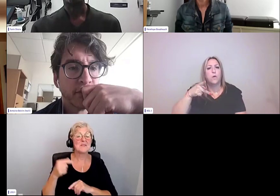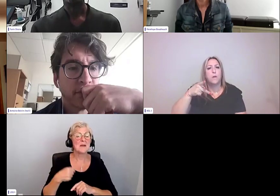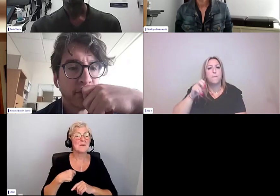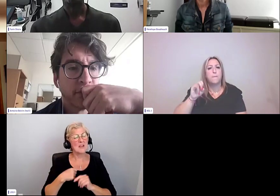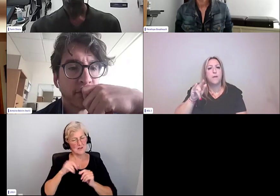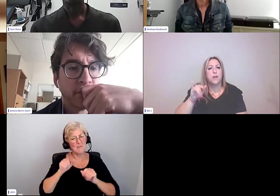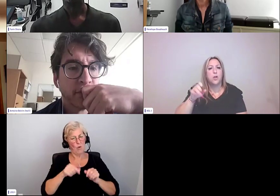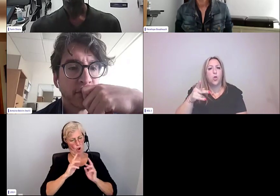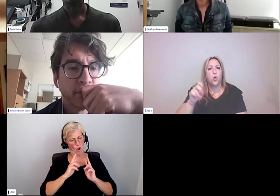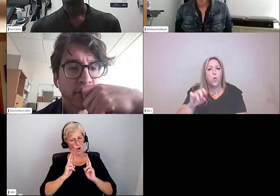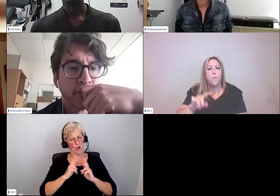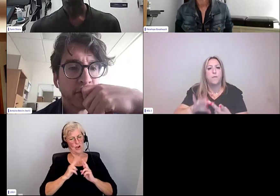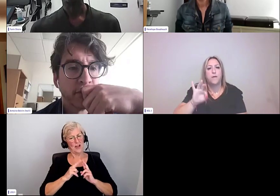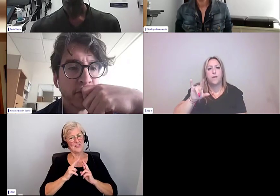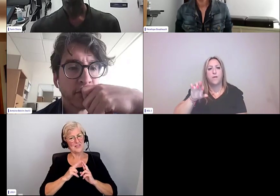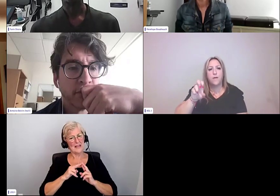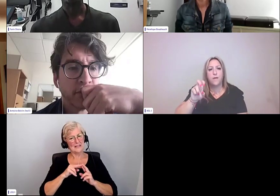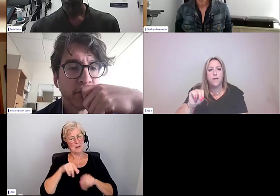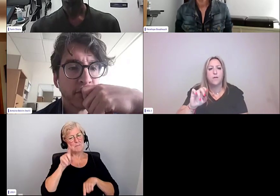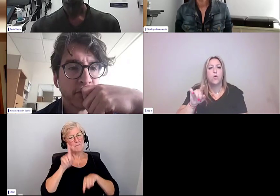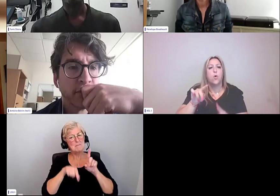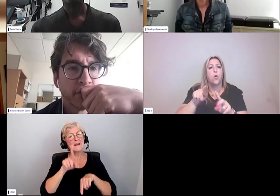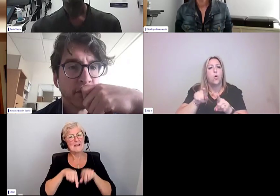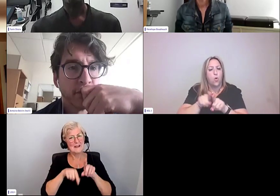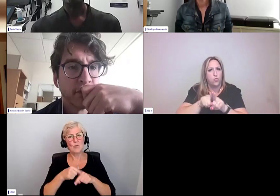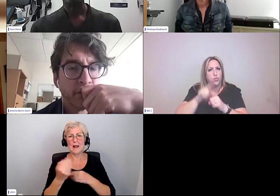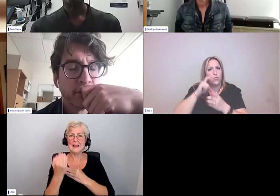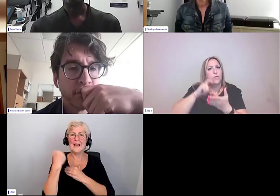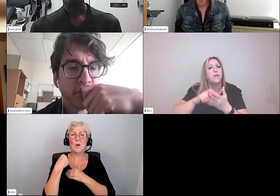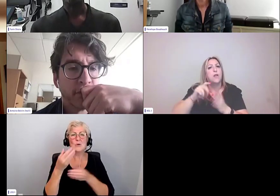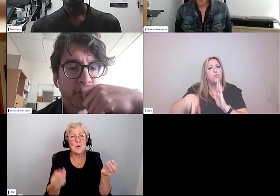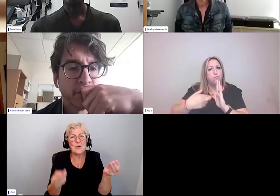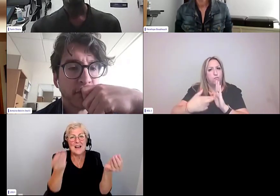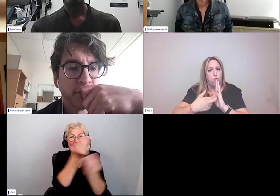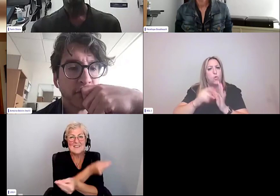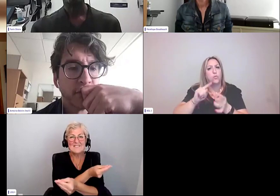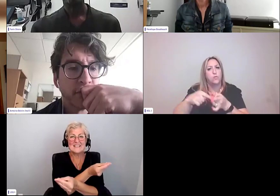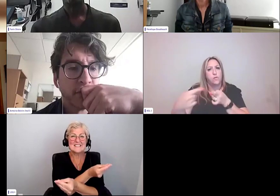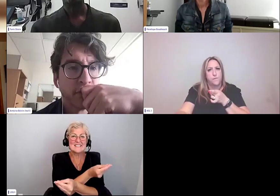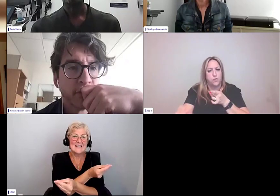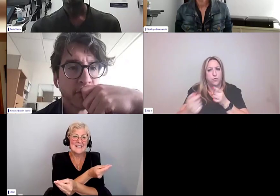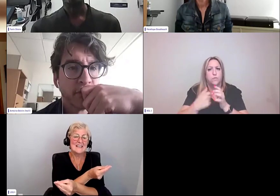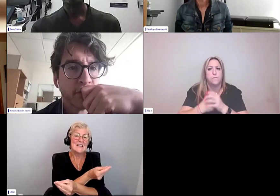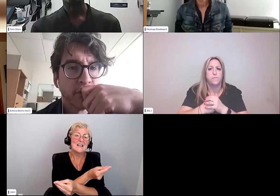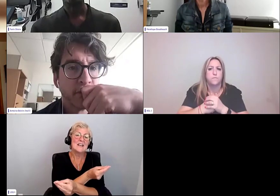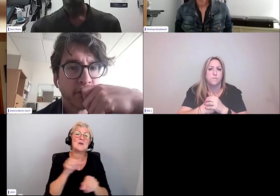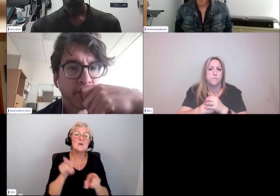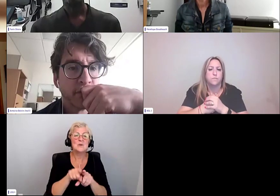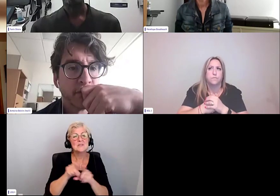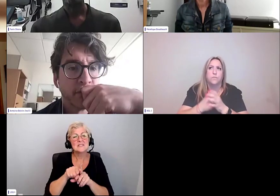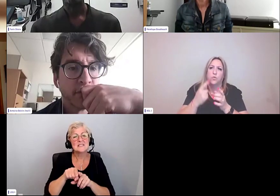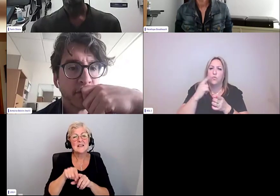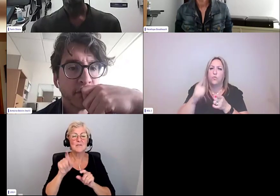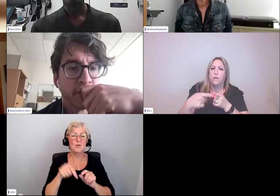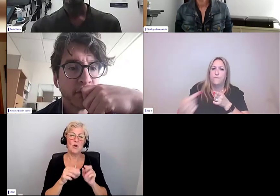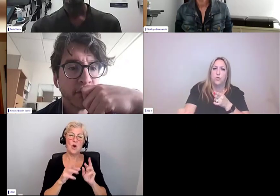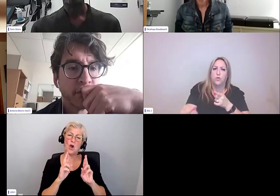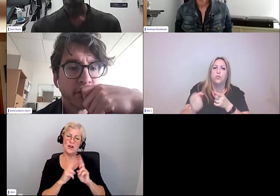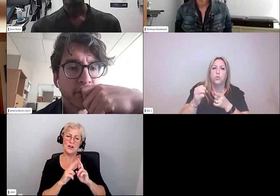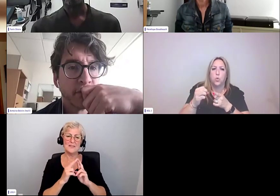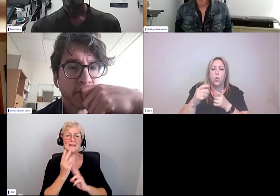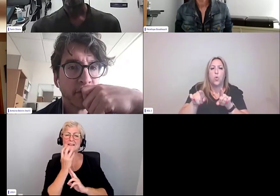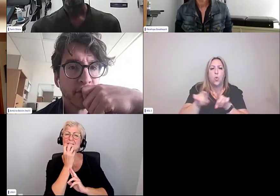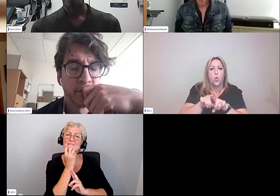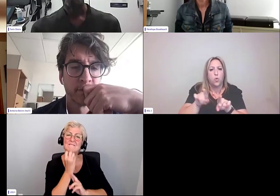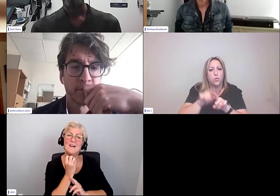is to recognize that sometimes roles are inversed. or reversed, and to also take